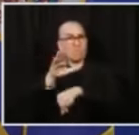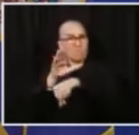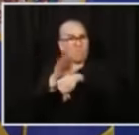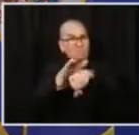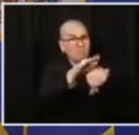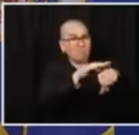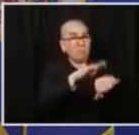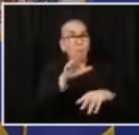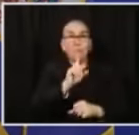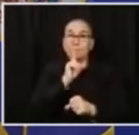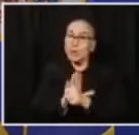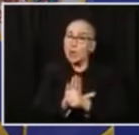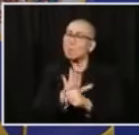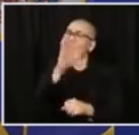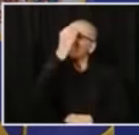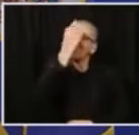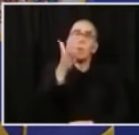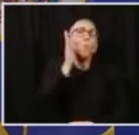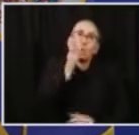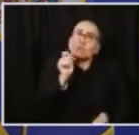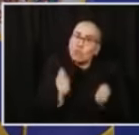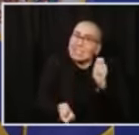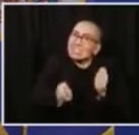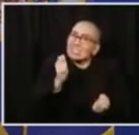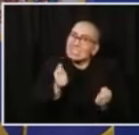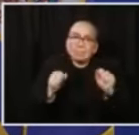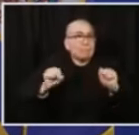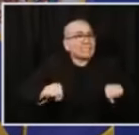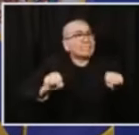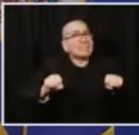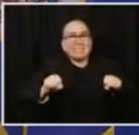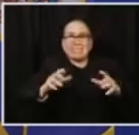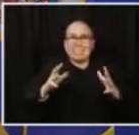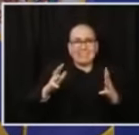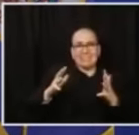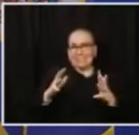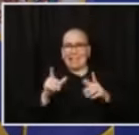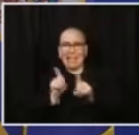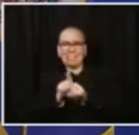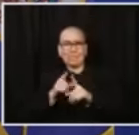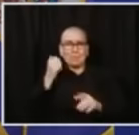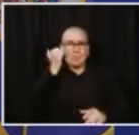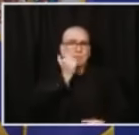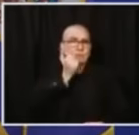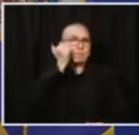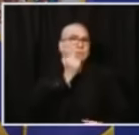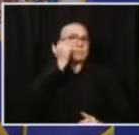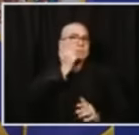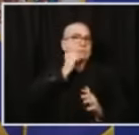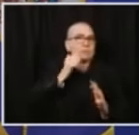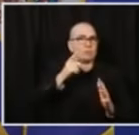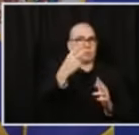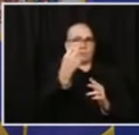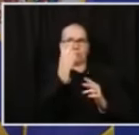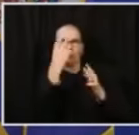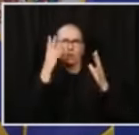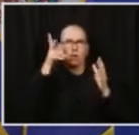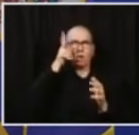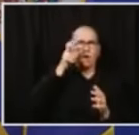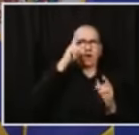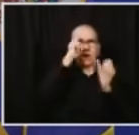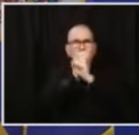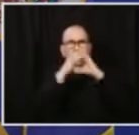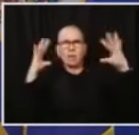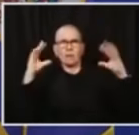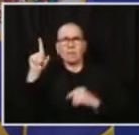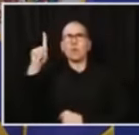several times, and we will adjust accordingly. And I know you're all out there doing the math right now. 183,000